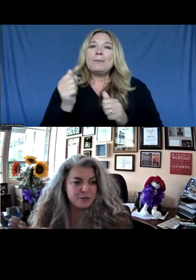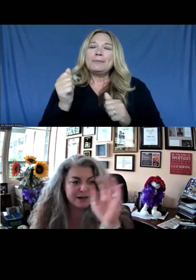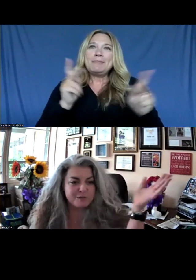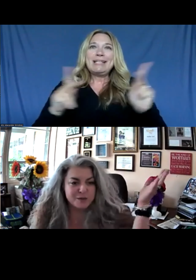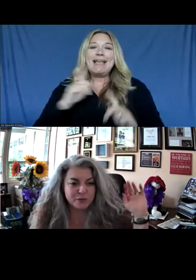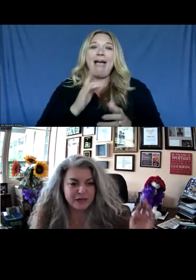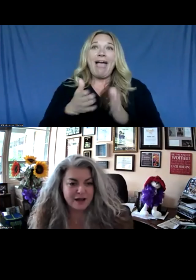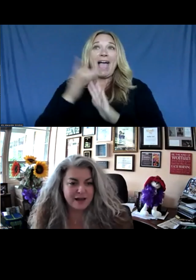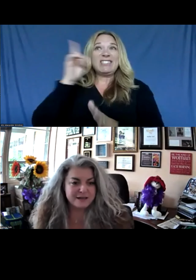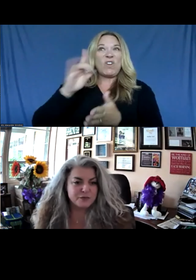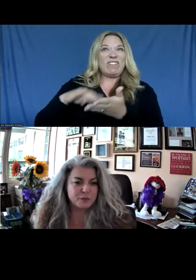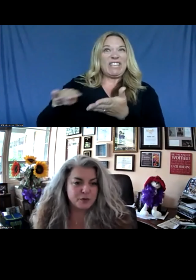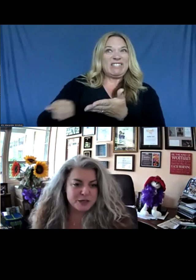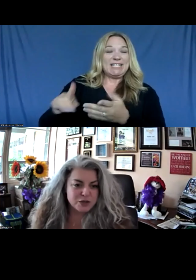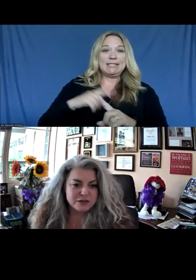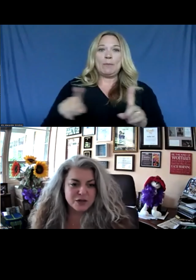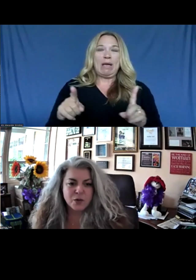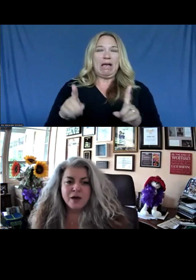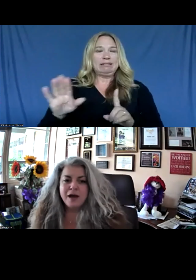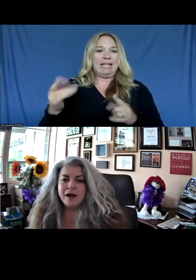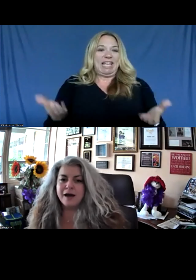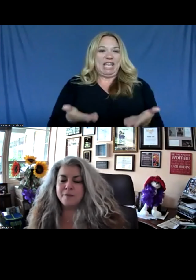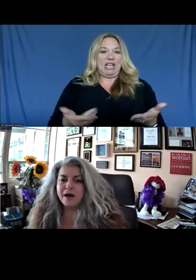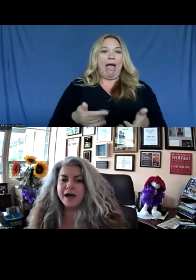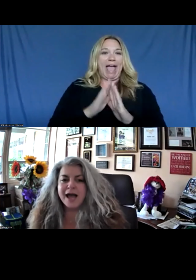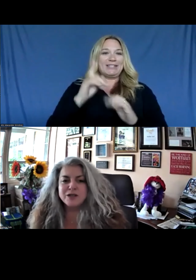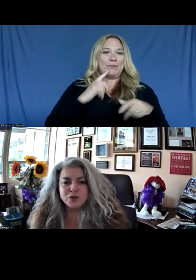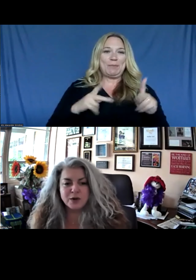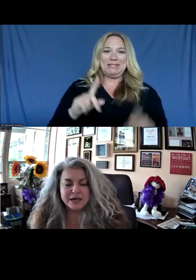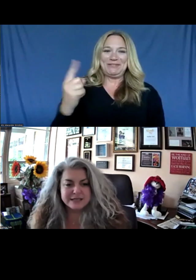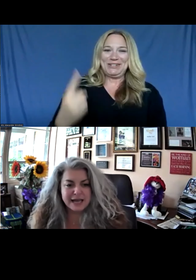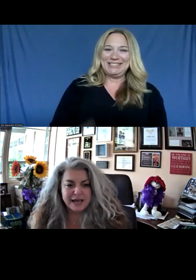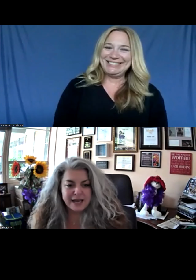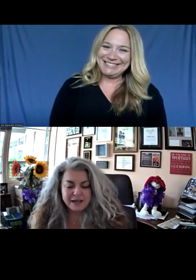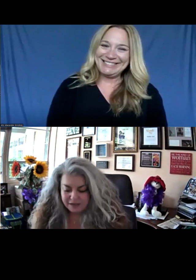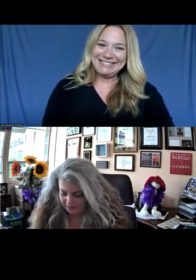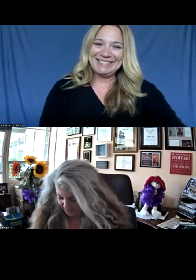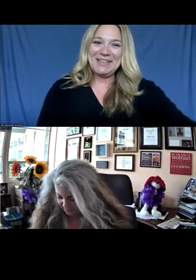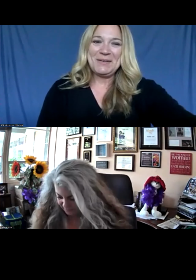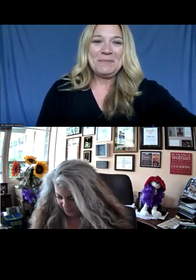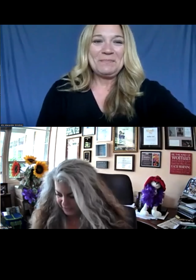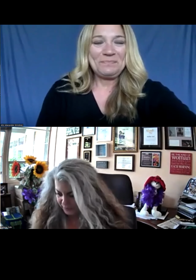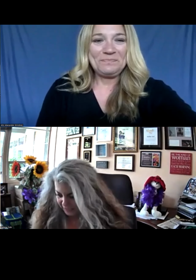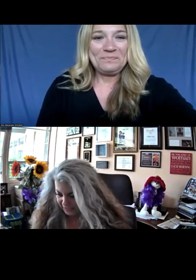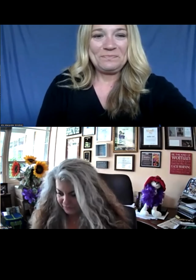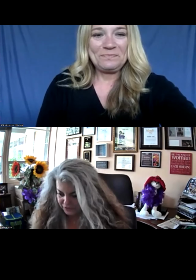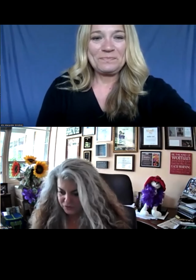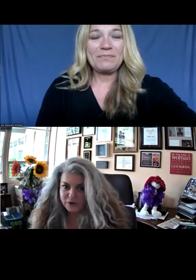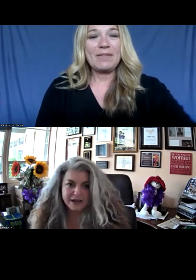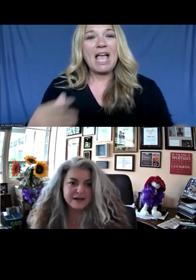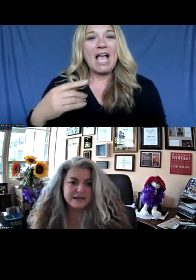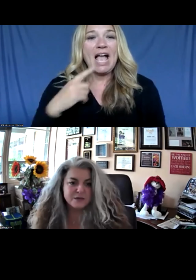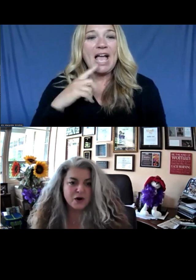forgiveness, but when it comes to Maria, I ask for permission. So I do want to say at the beginning of